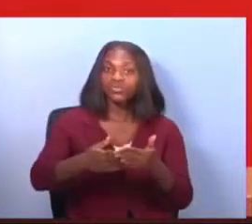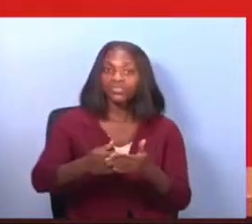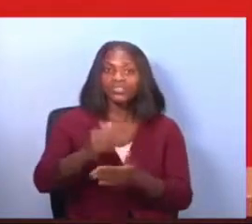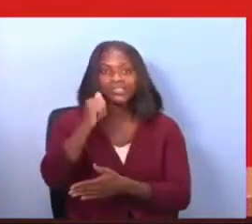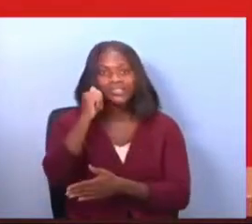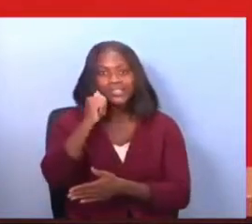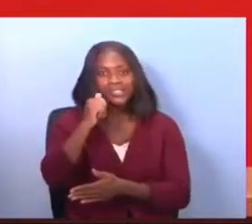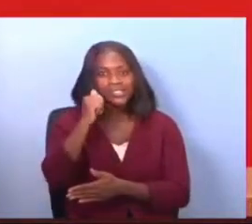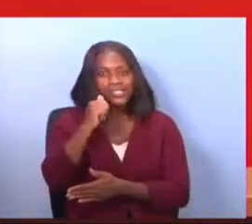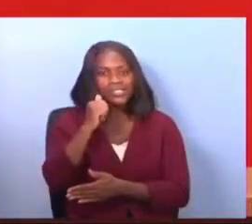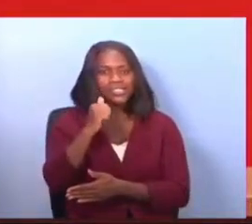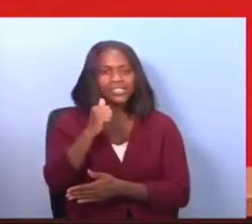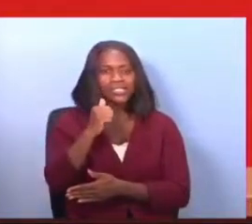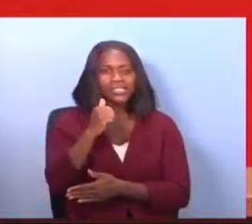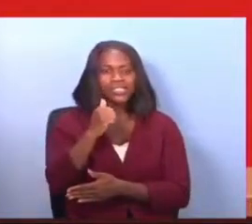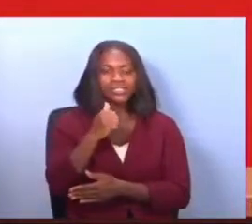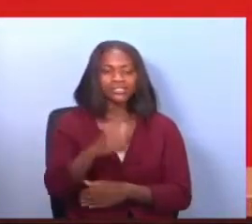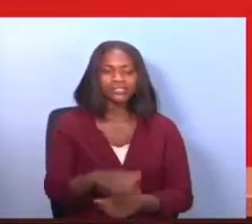application